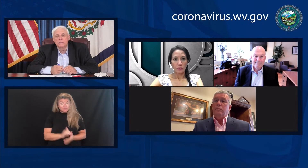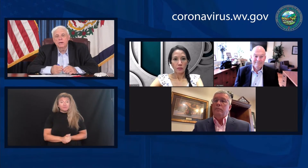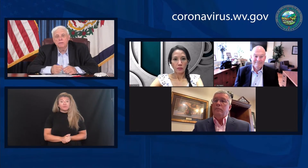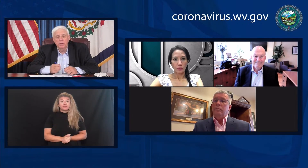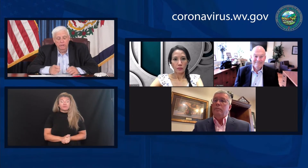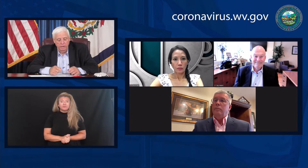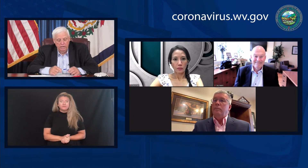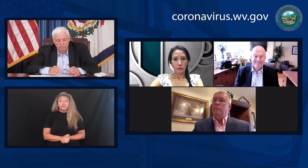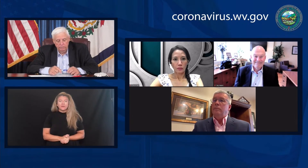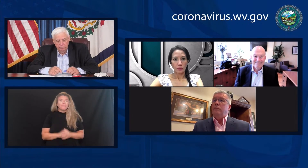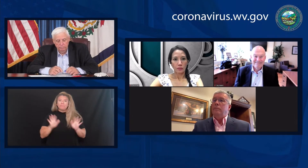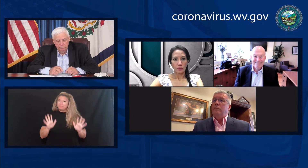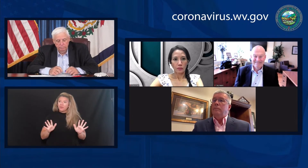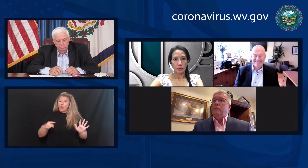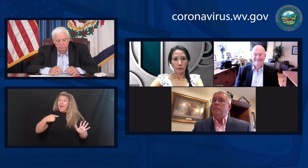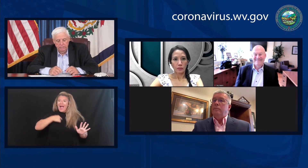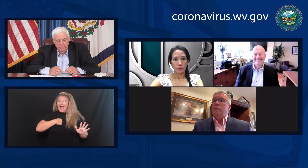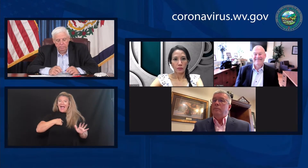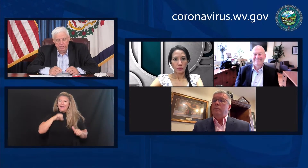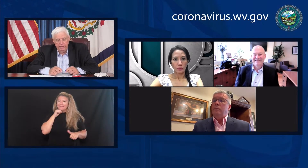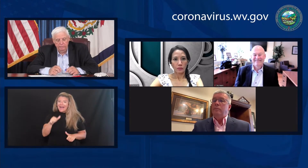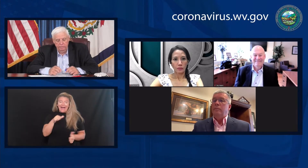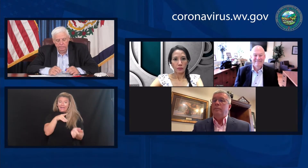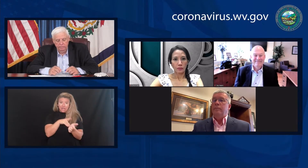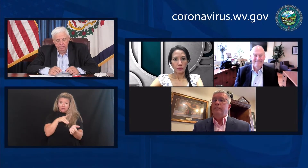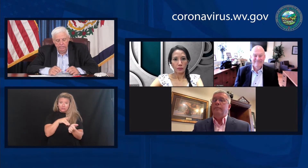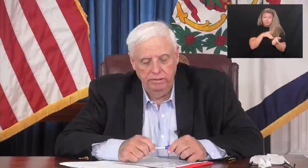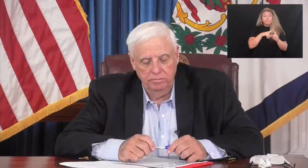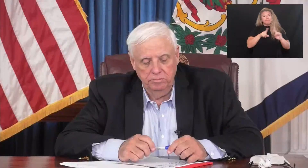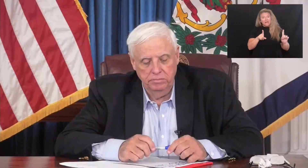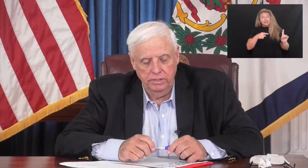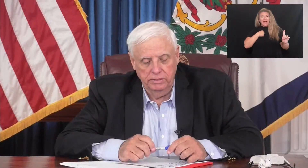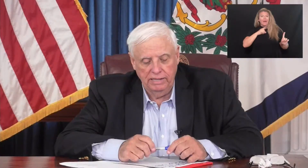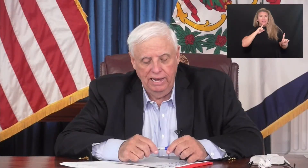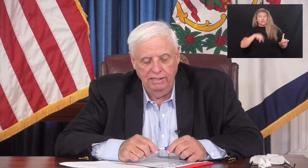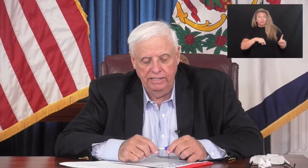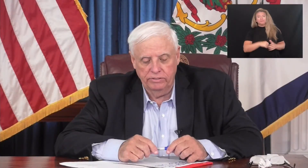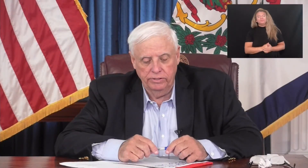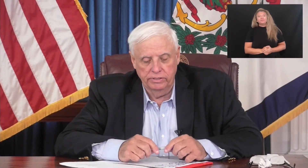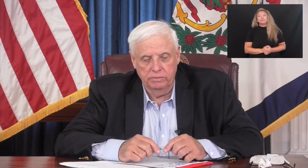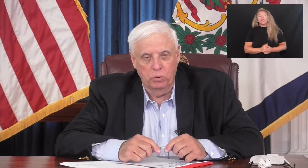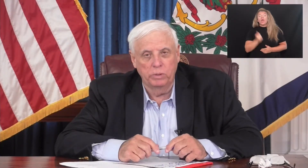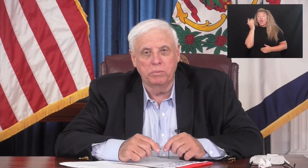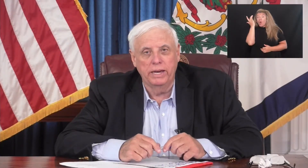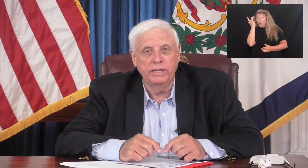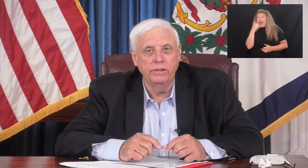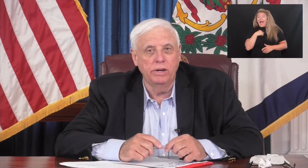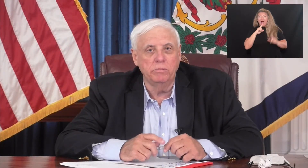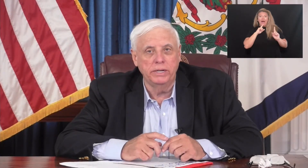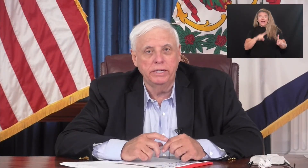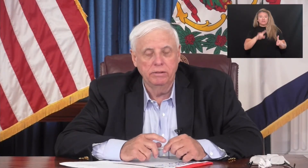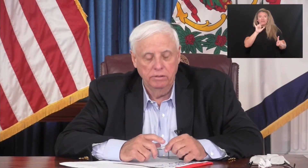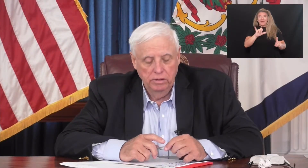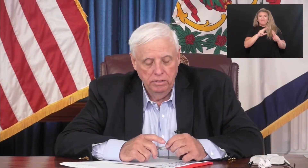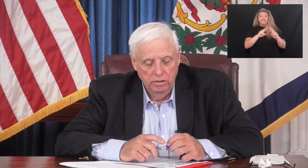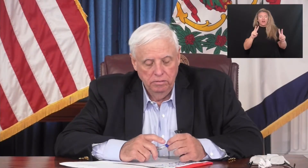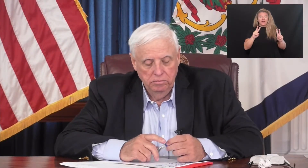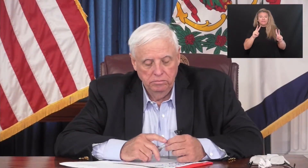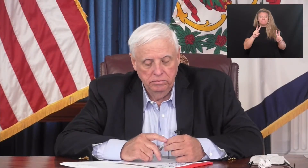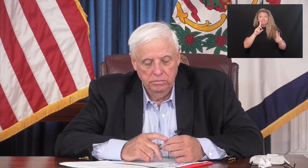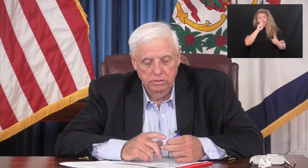Well, I'm not a doctor, but let me answer this, okay? Because I'll answer it just point blank. You know me.